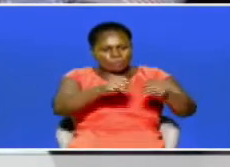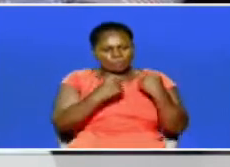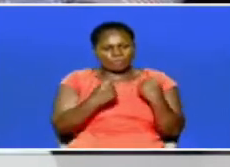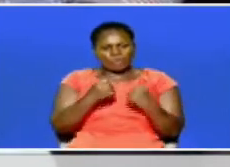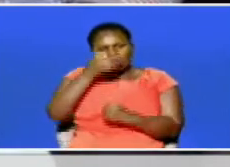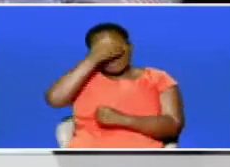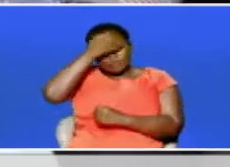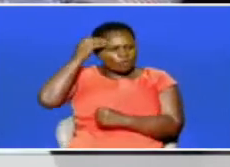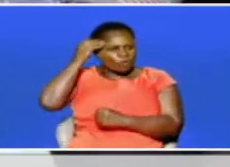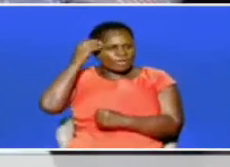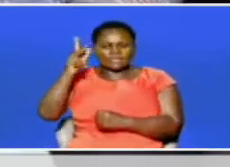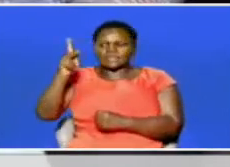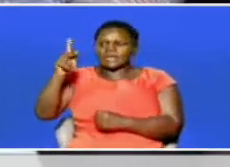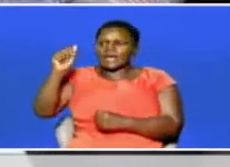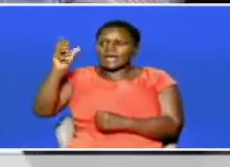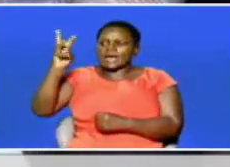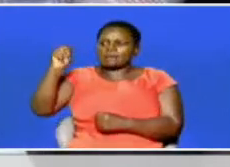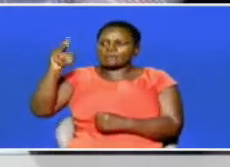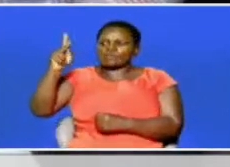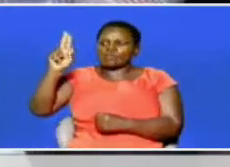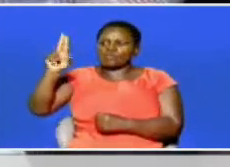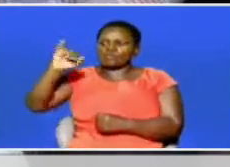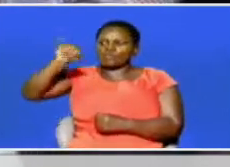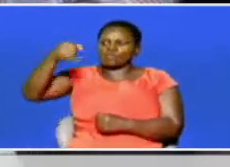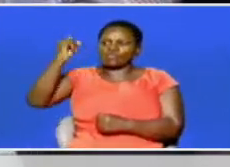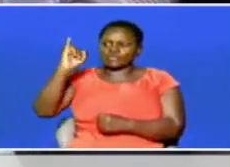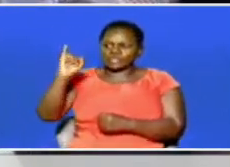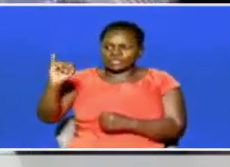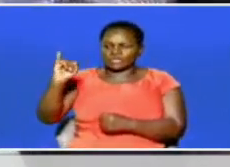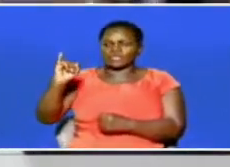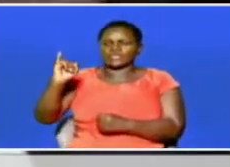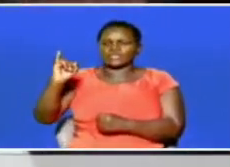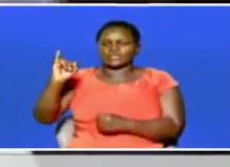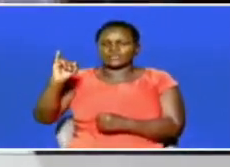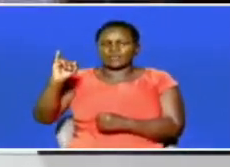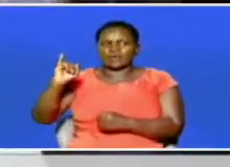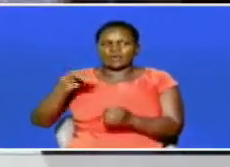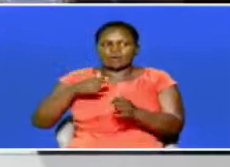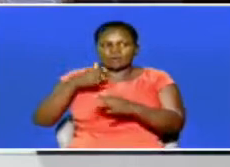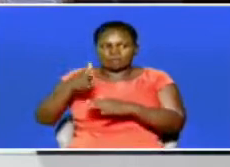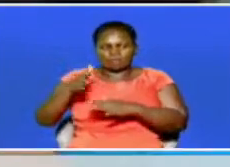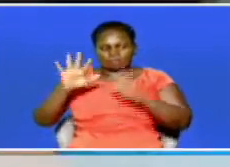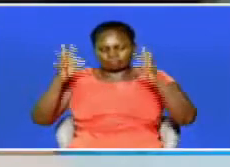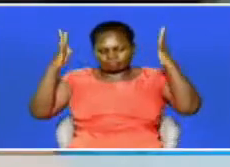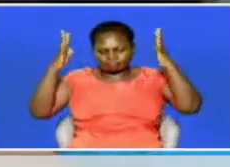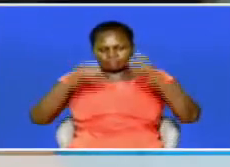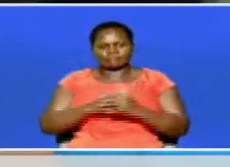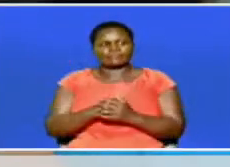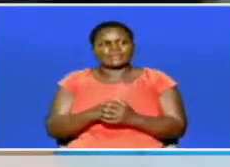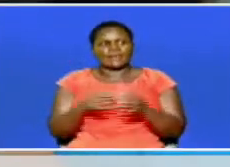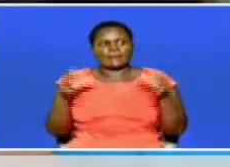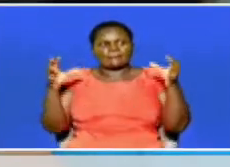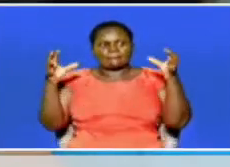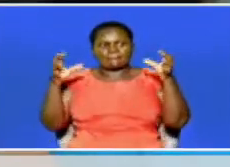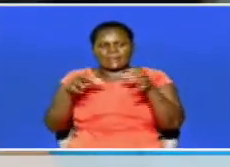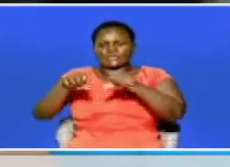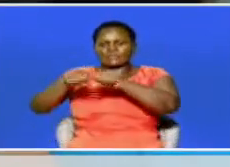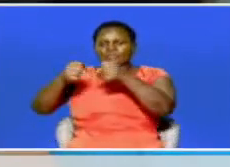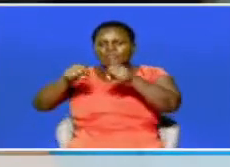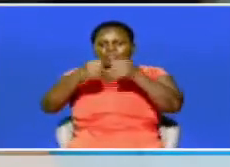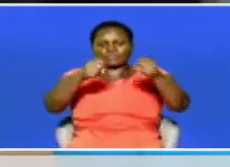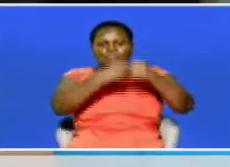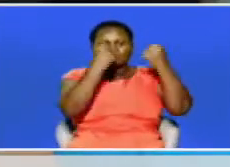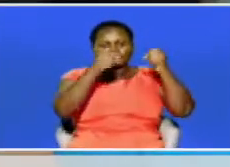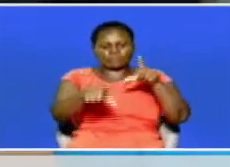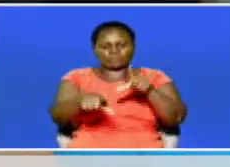will forget Kamukunji as a constituency and more than, I think the party has messed with the